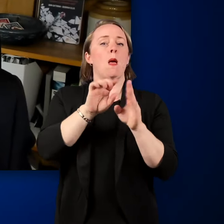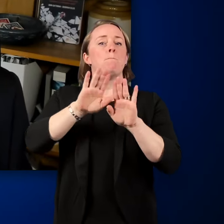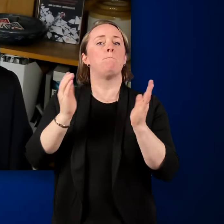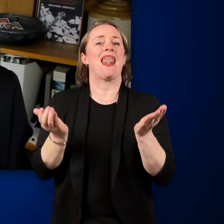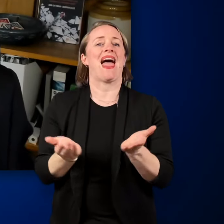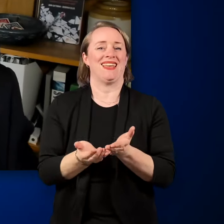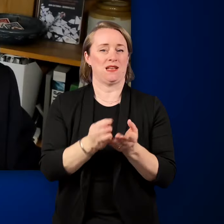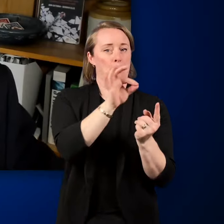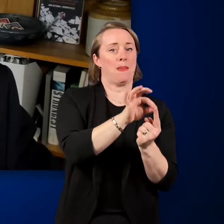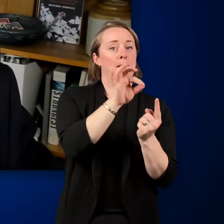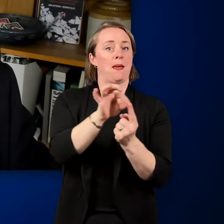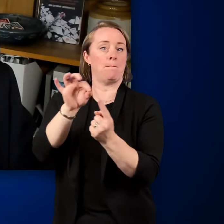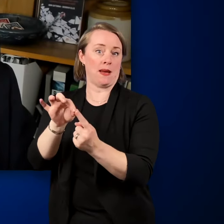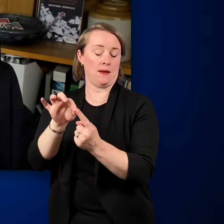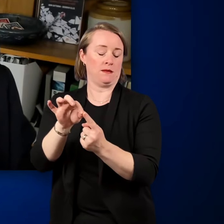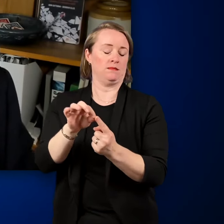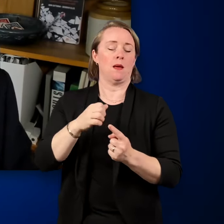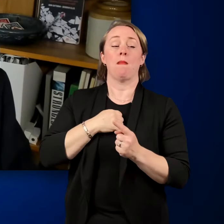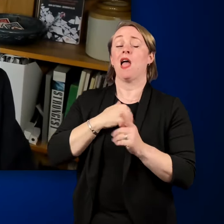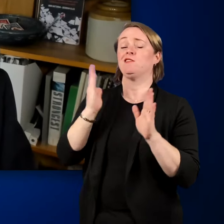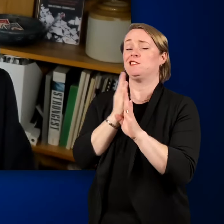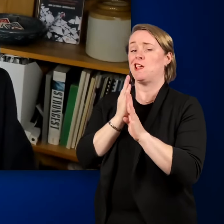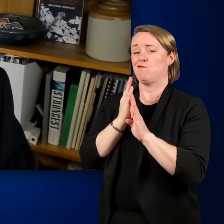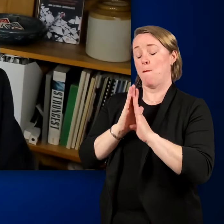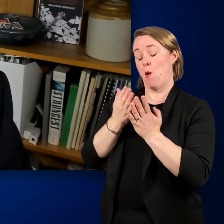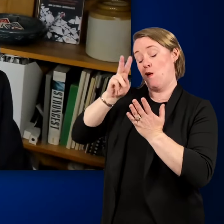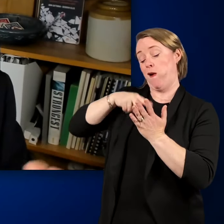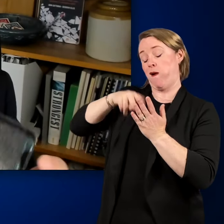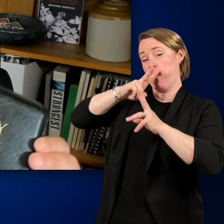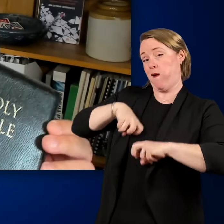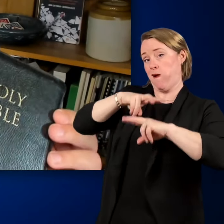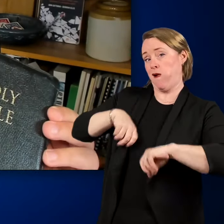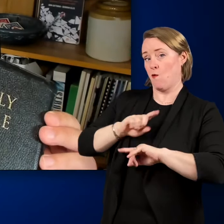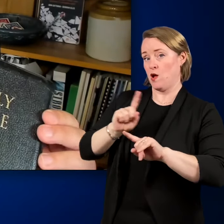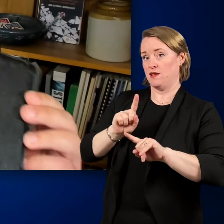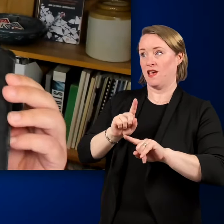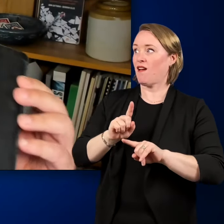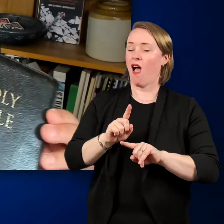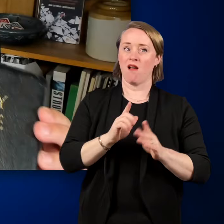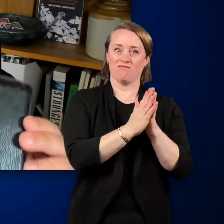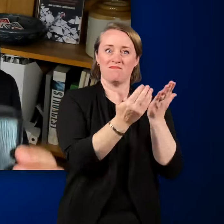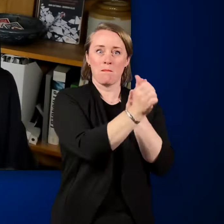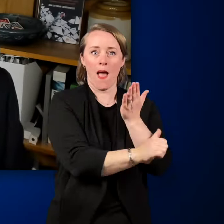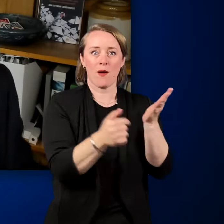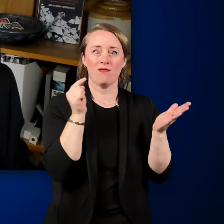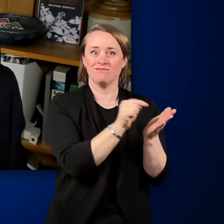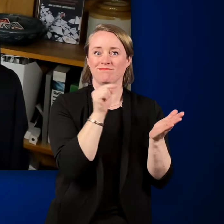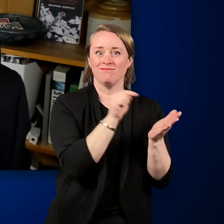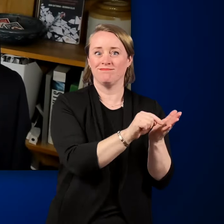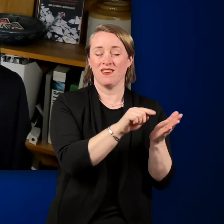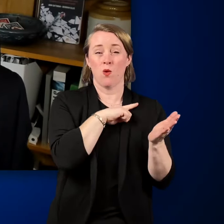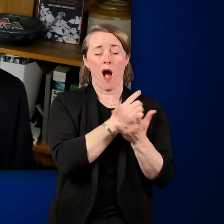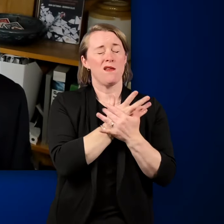Now, one of my secret textbooks on this is actually this book here. Because in here, there are loads